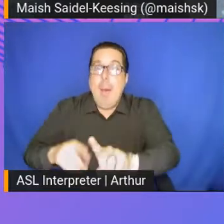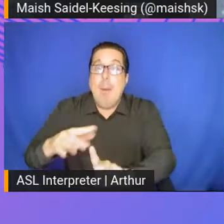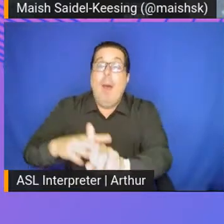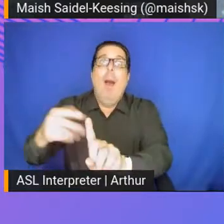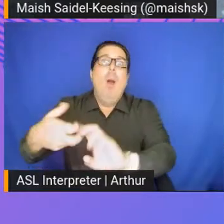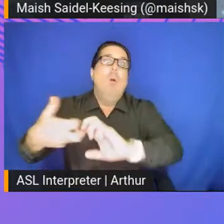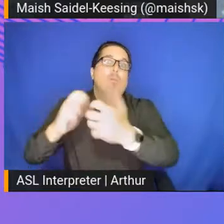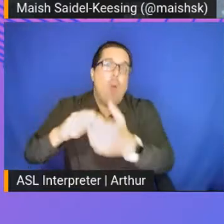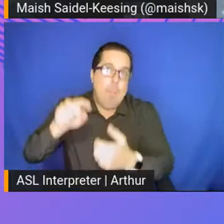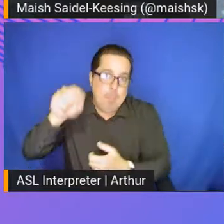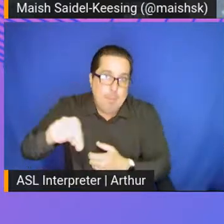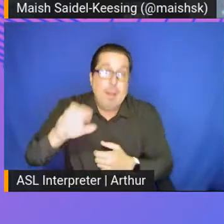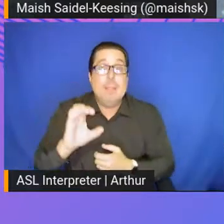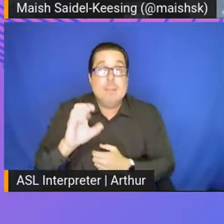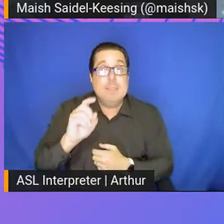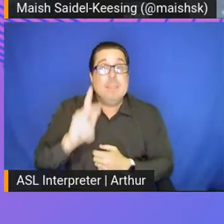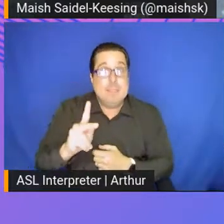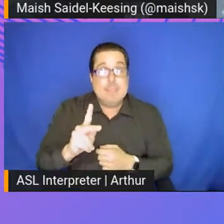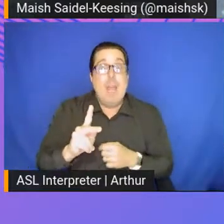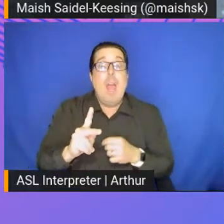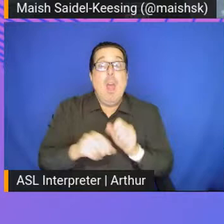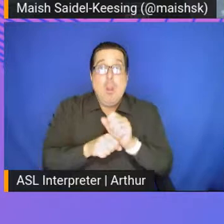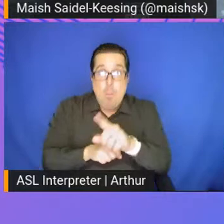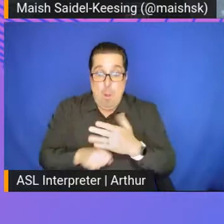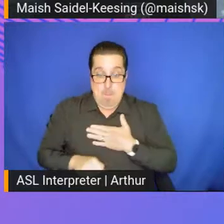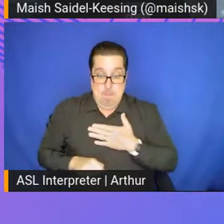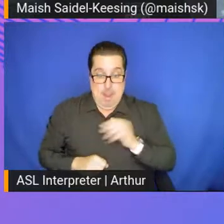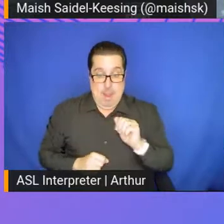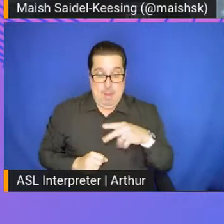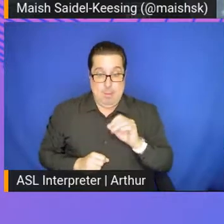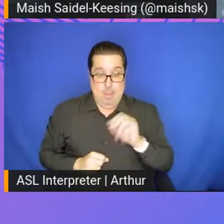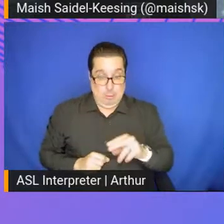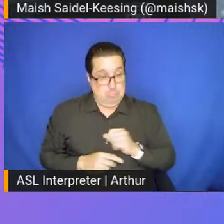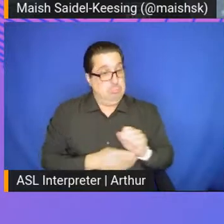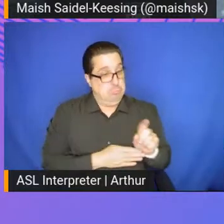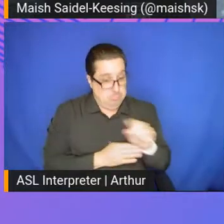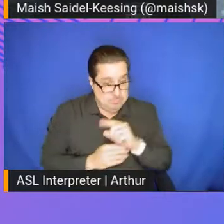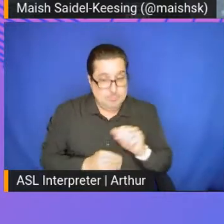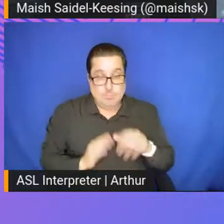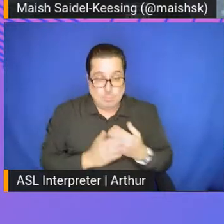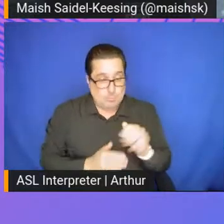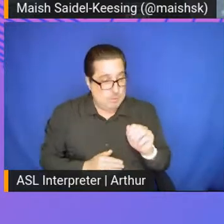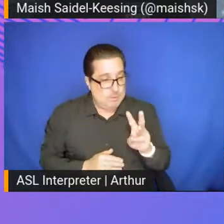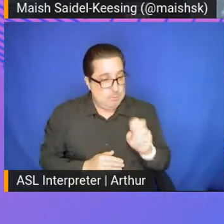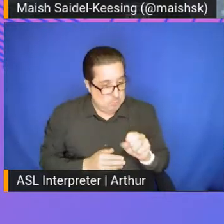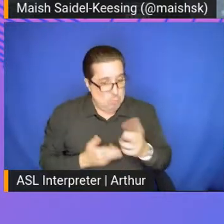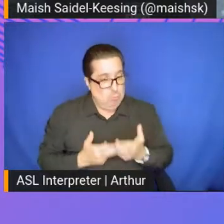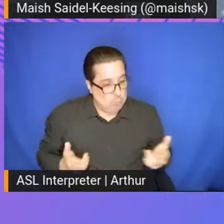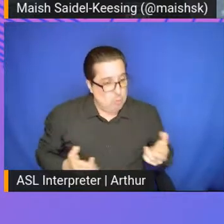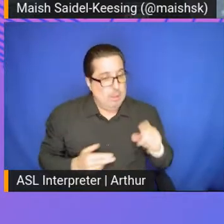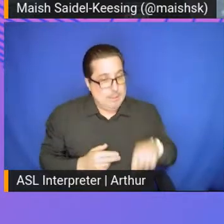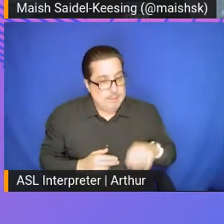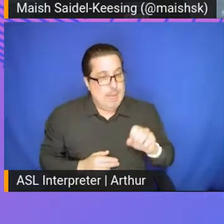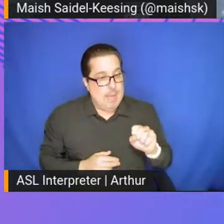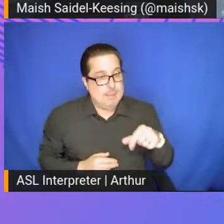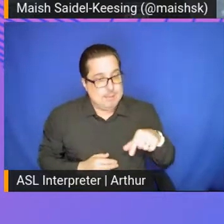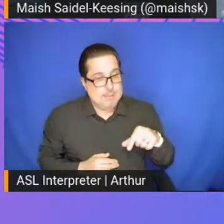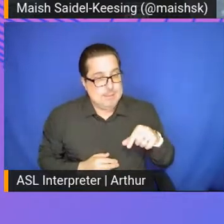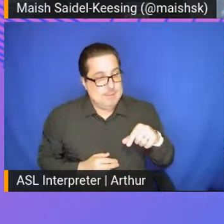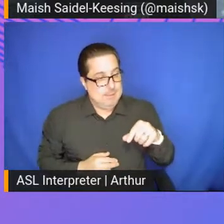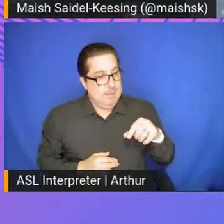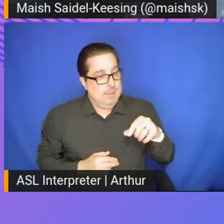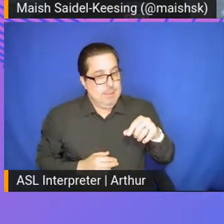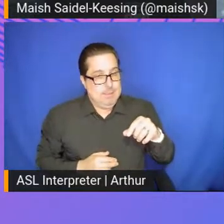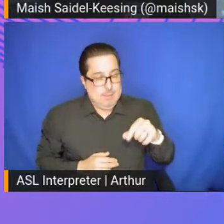deploy my application, and I can deploy all the AWS resources I need, the SQS queues and the Dynamo tables and all that